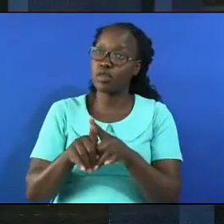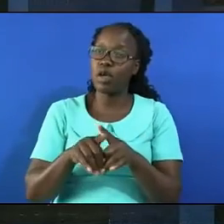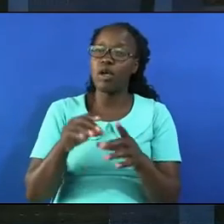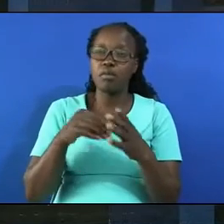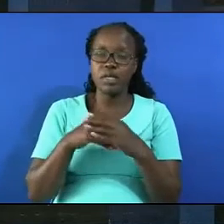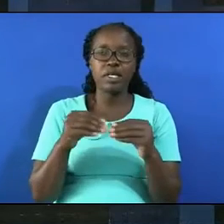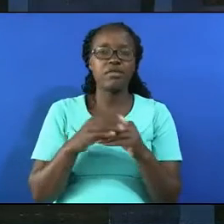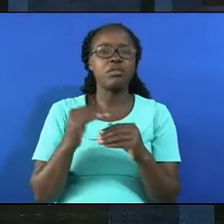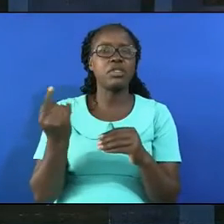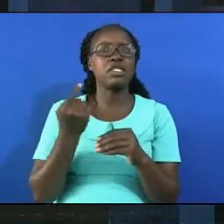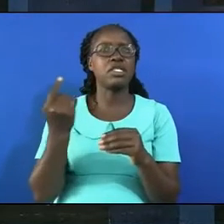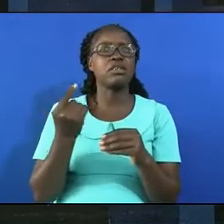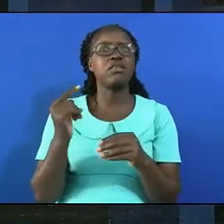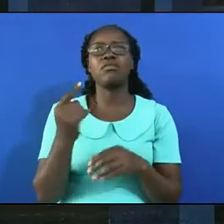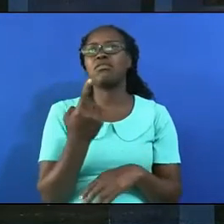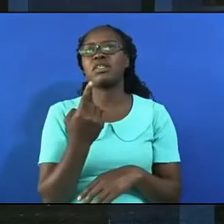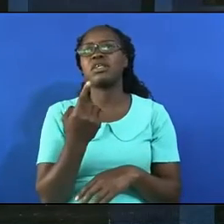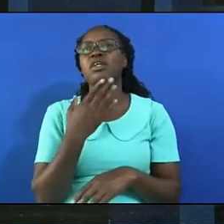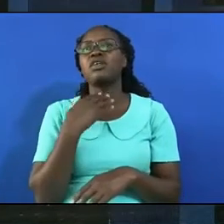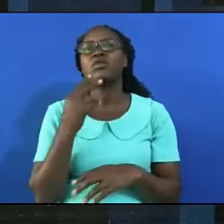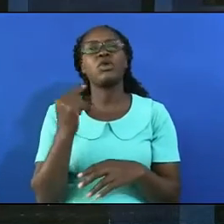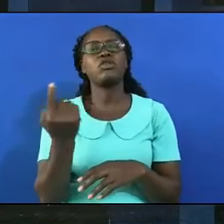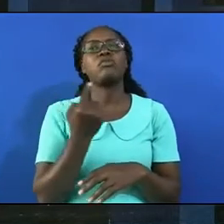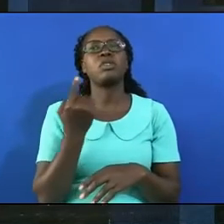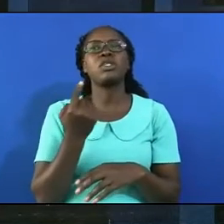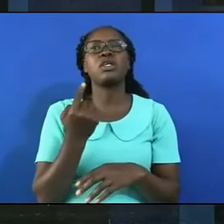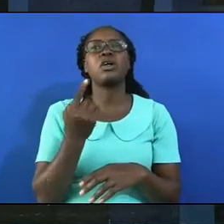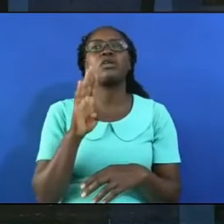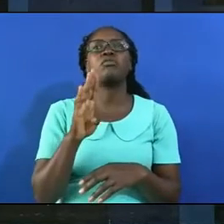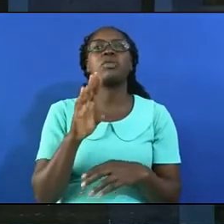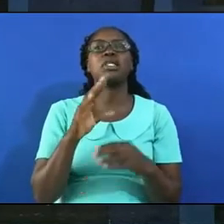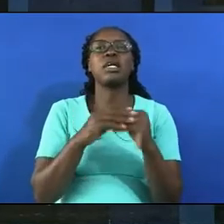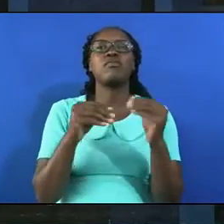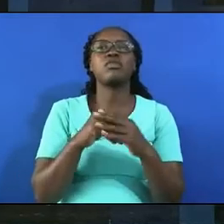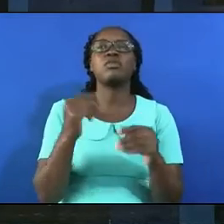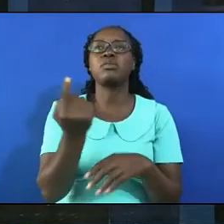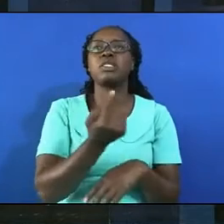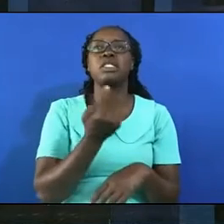being single first. Do you want to be single? Be comfortable with